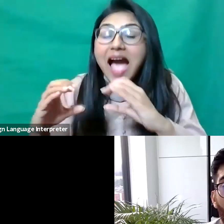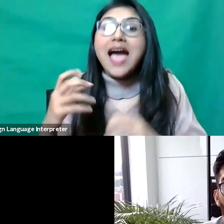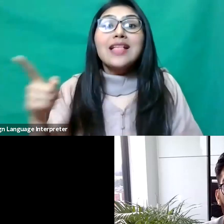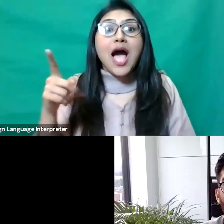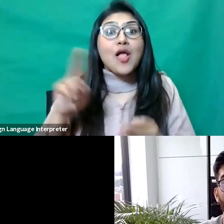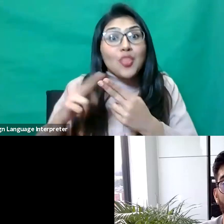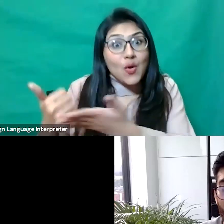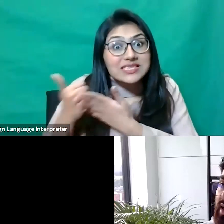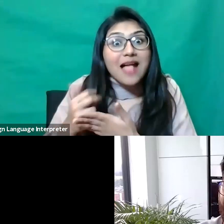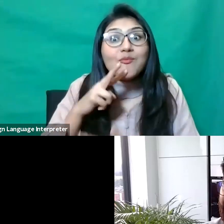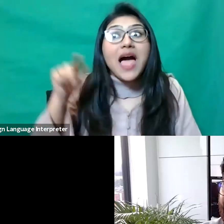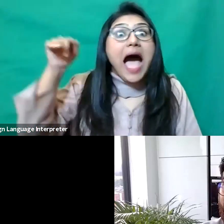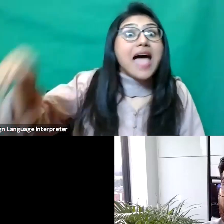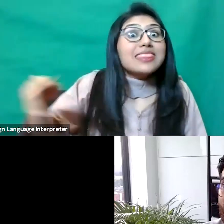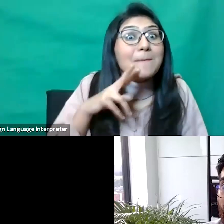about.